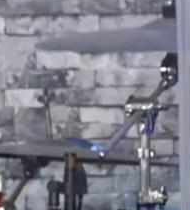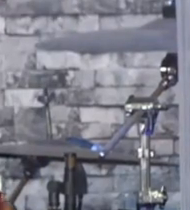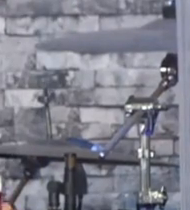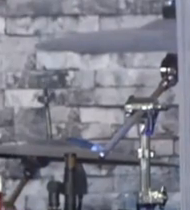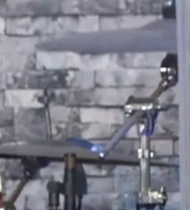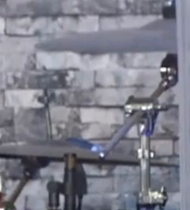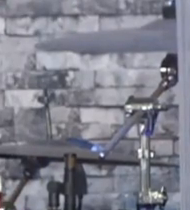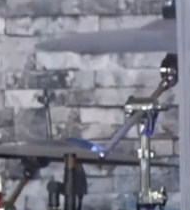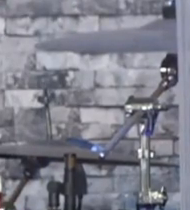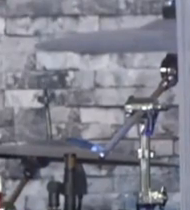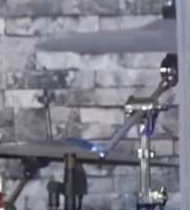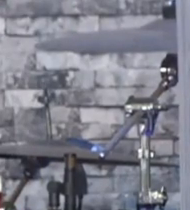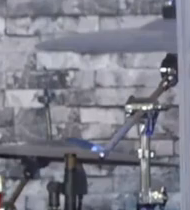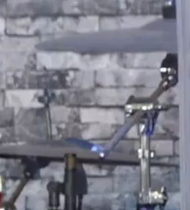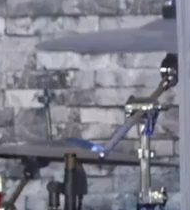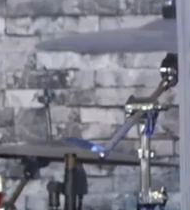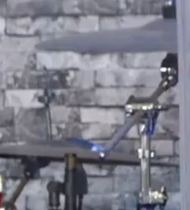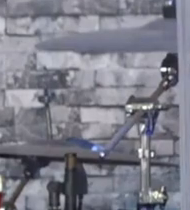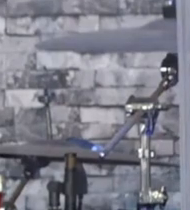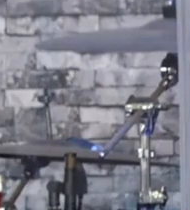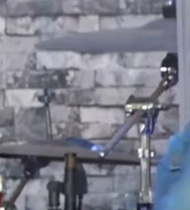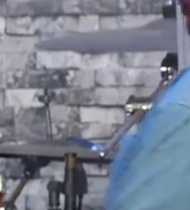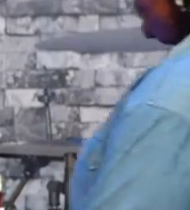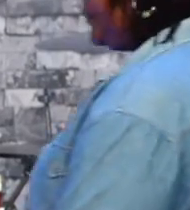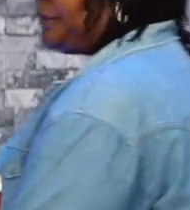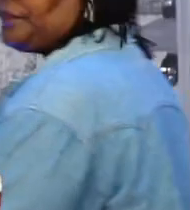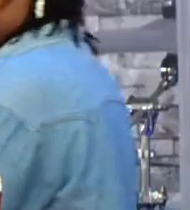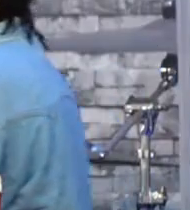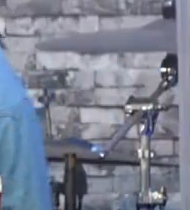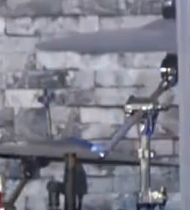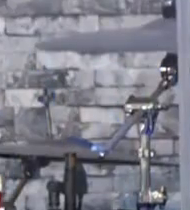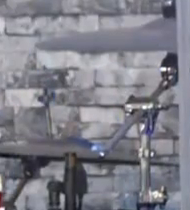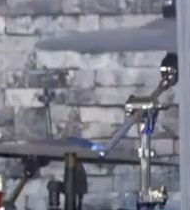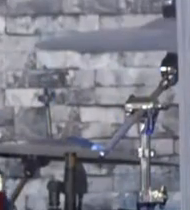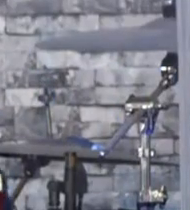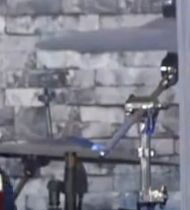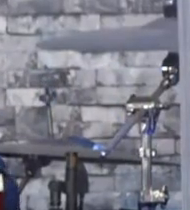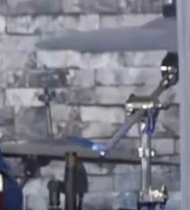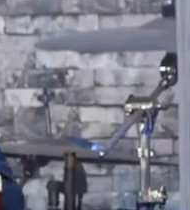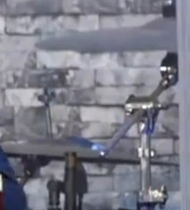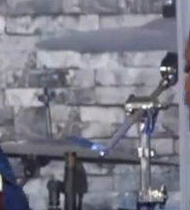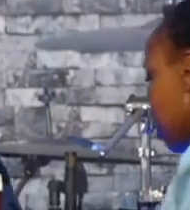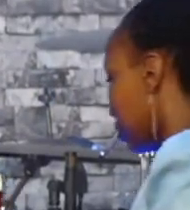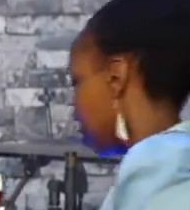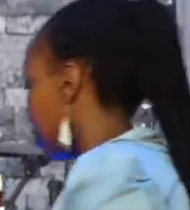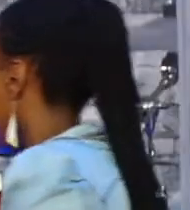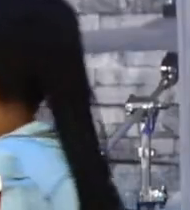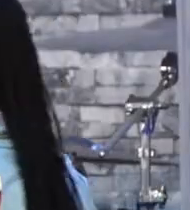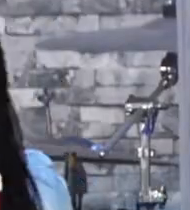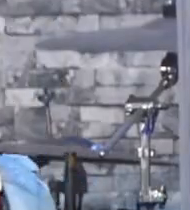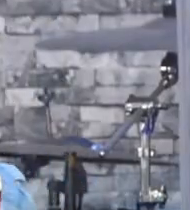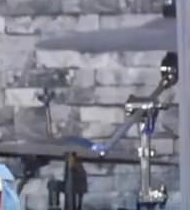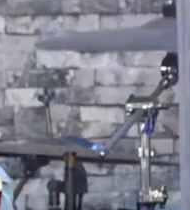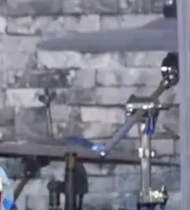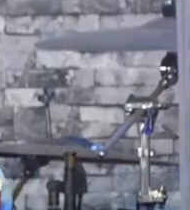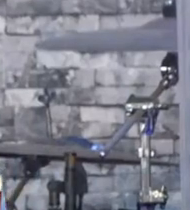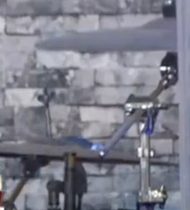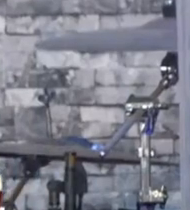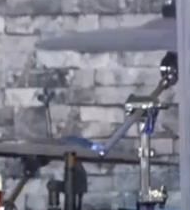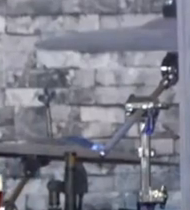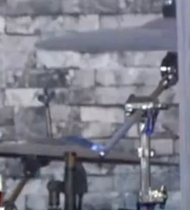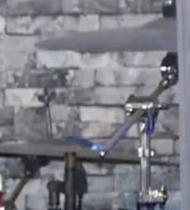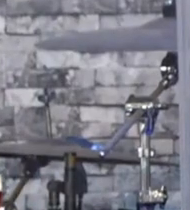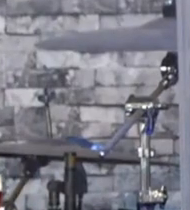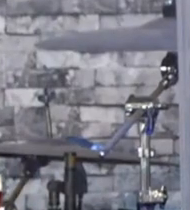Mungu akakujaze. You want to meet with your maker, you want to meet with Jesus. Unataka kupatana na mubaji wako. And this is